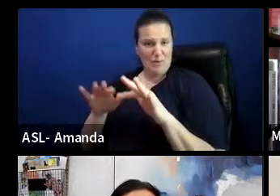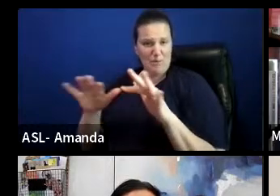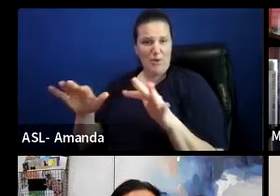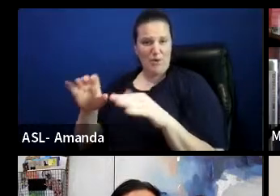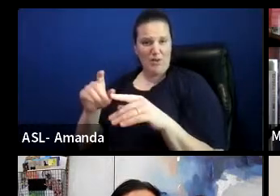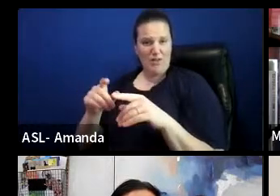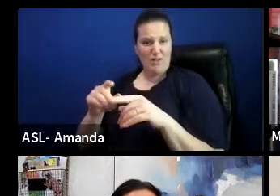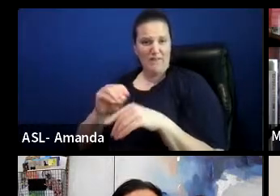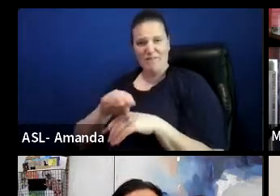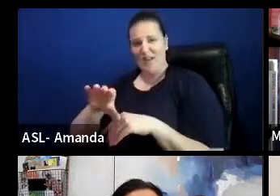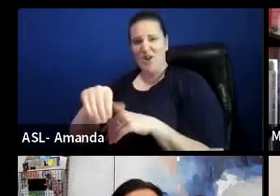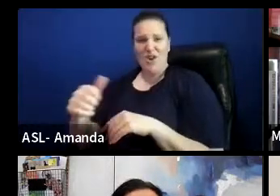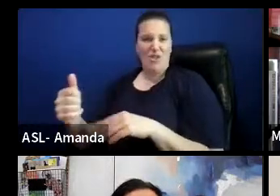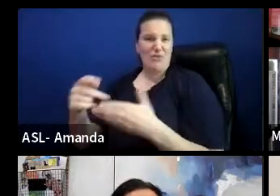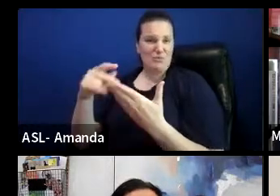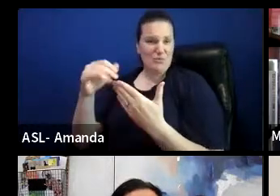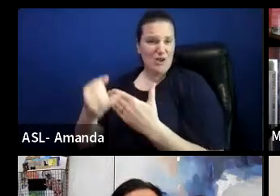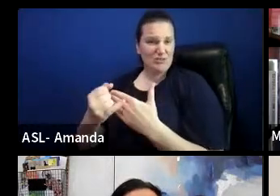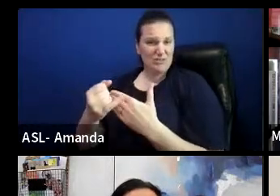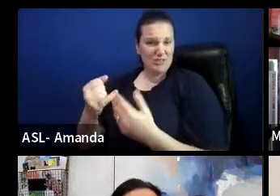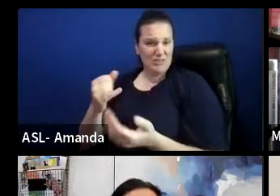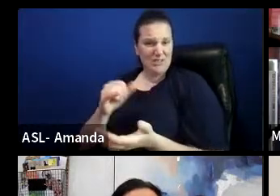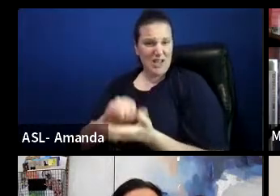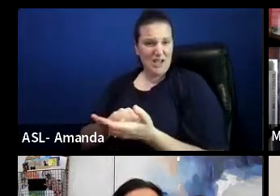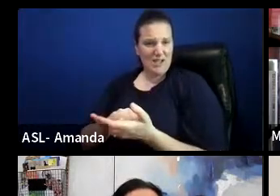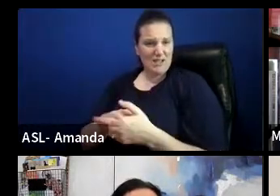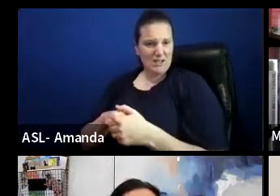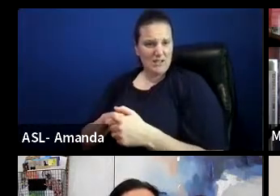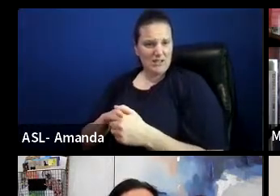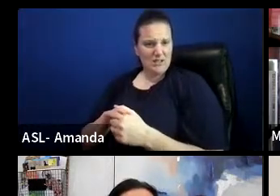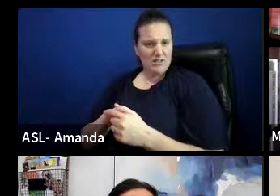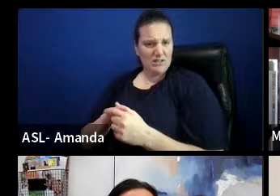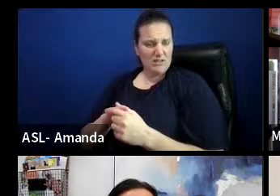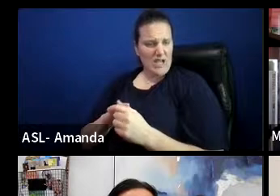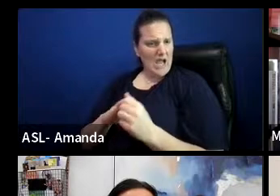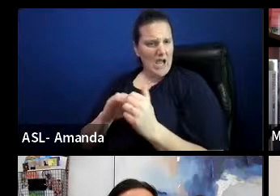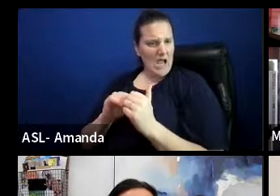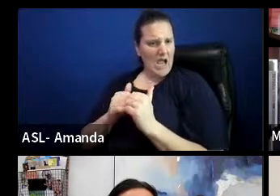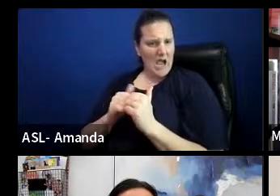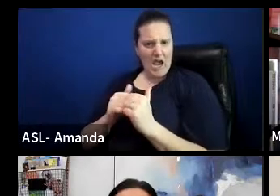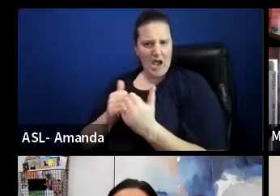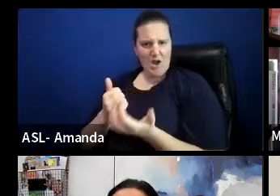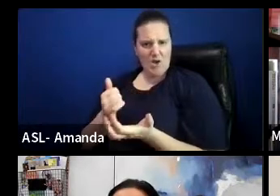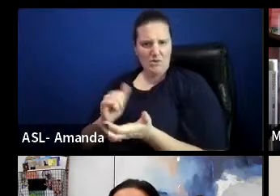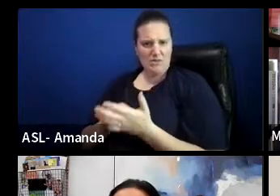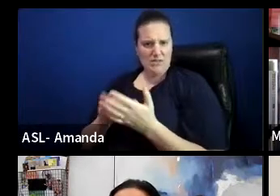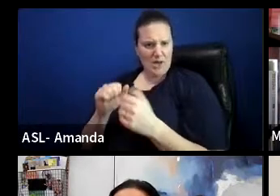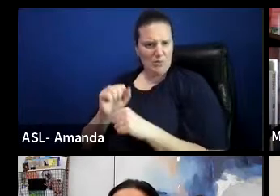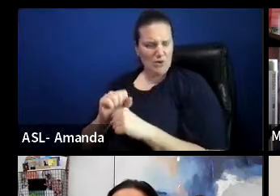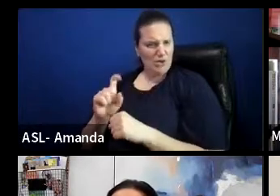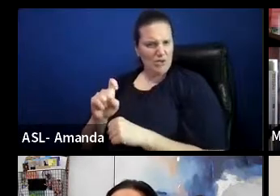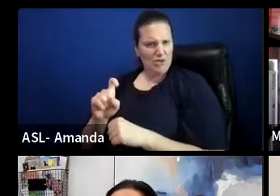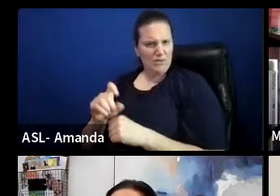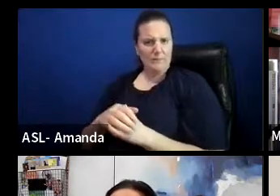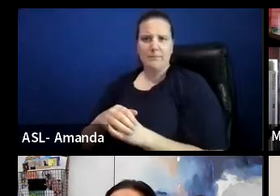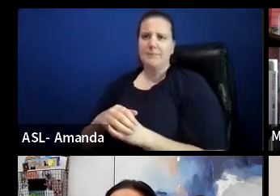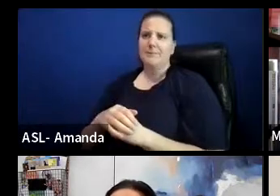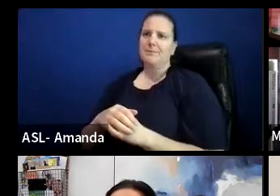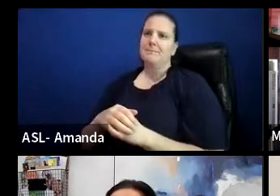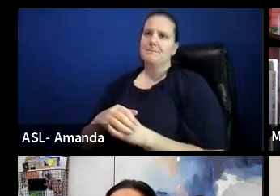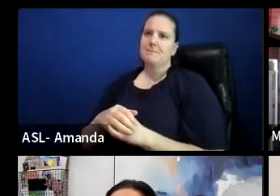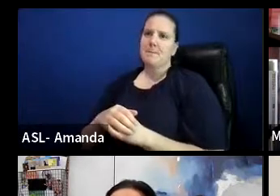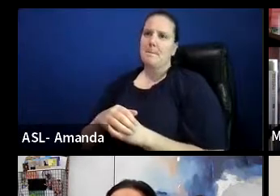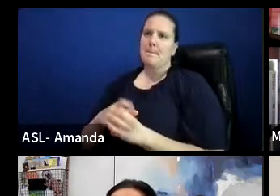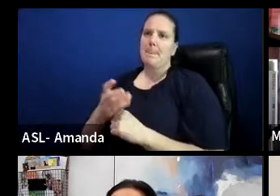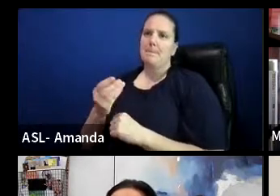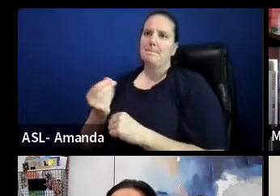other projects, or how does that work? So a